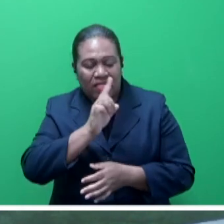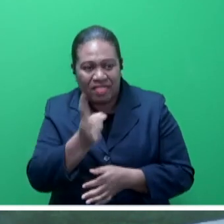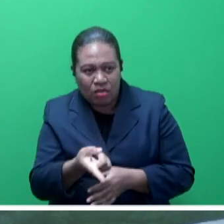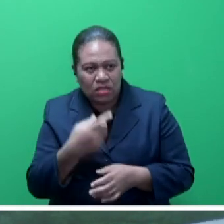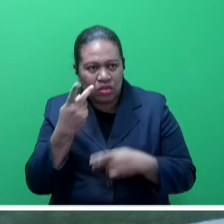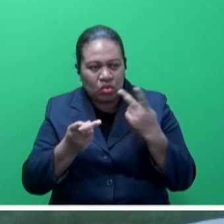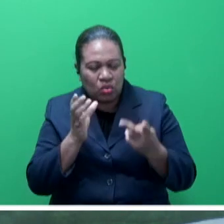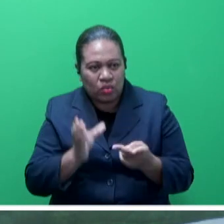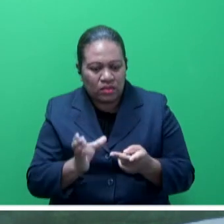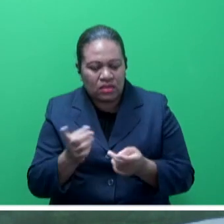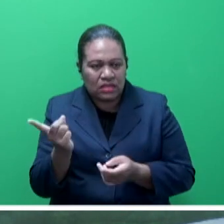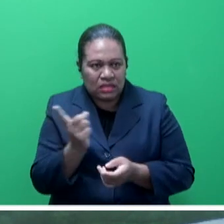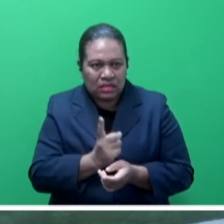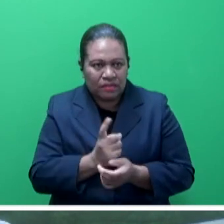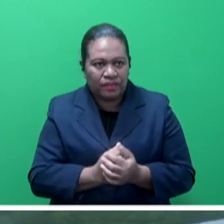obviously if it's going to go up to